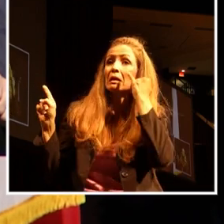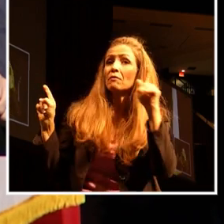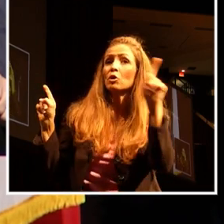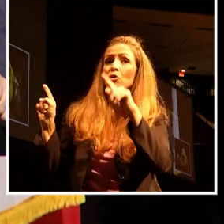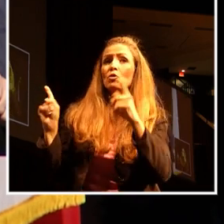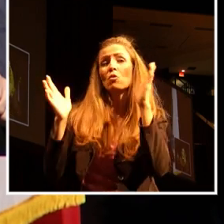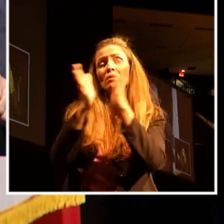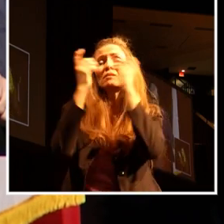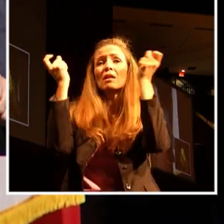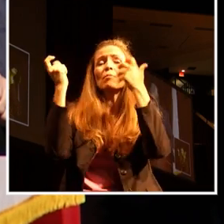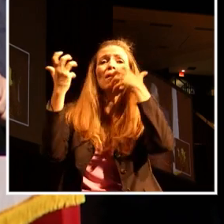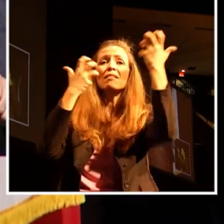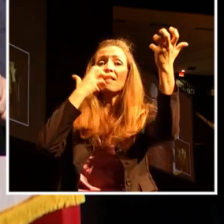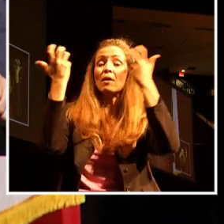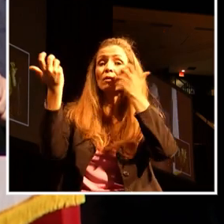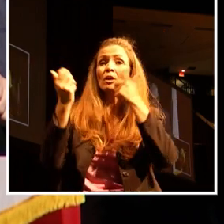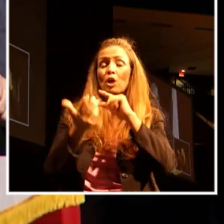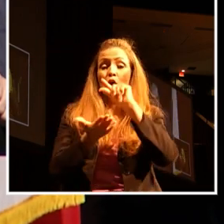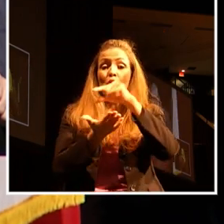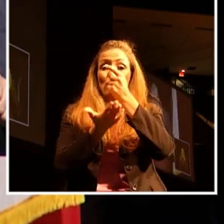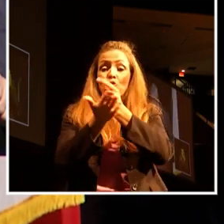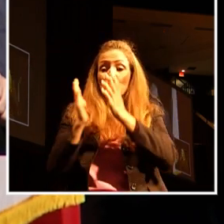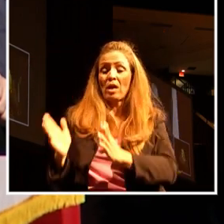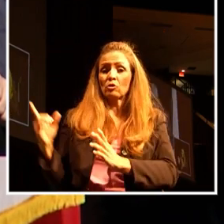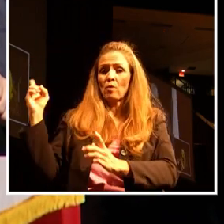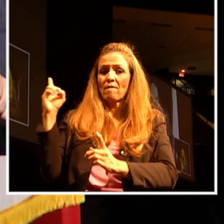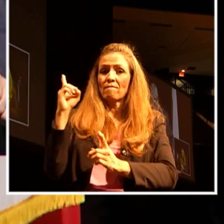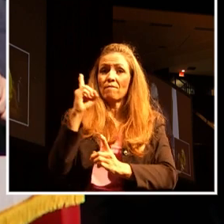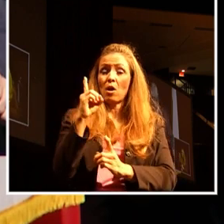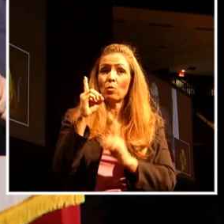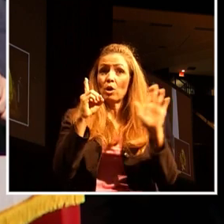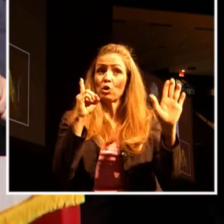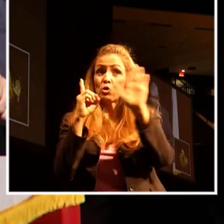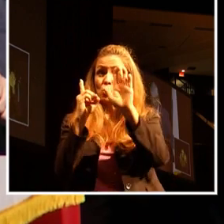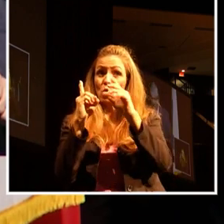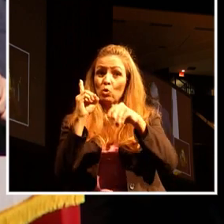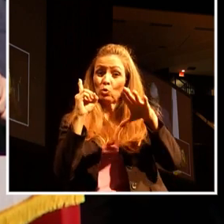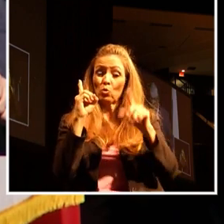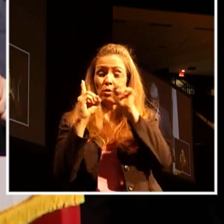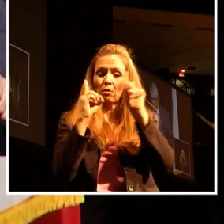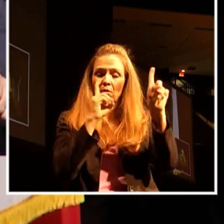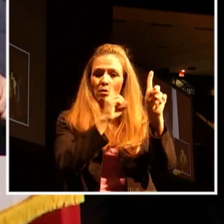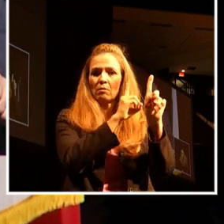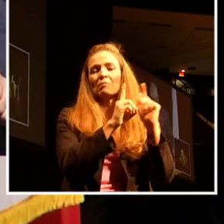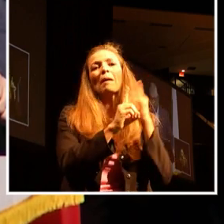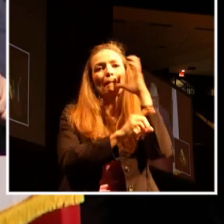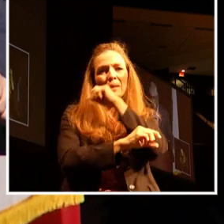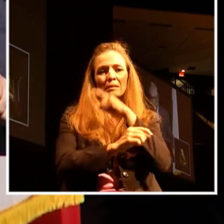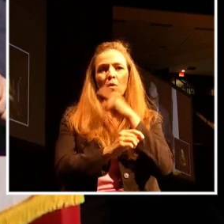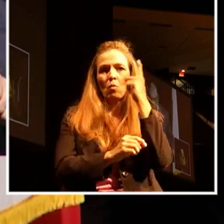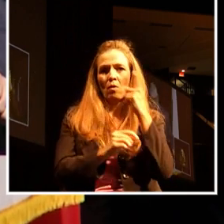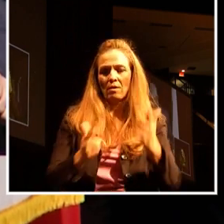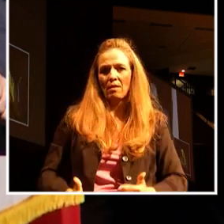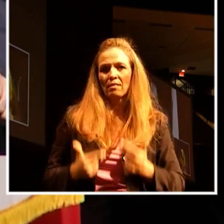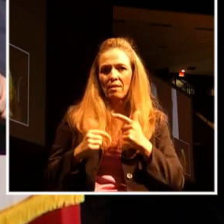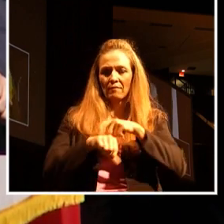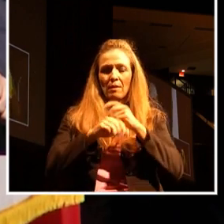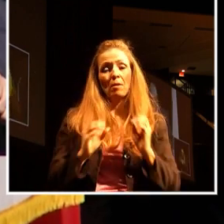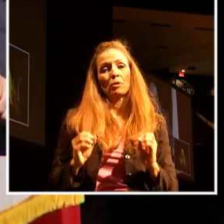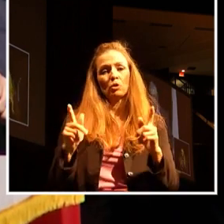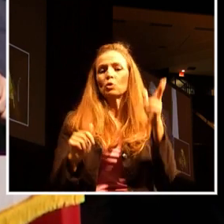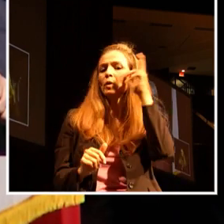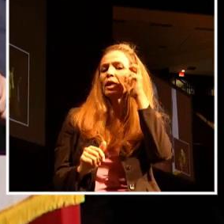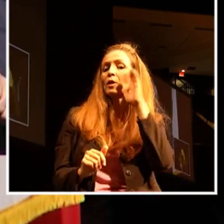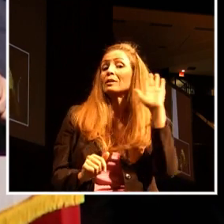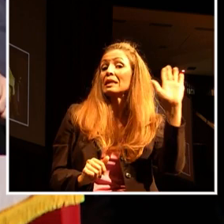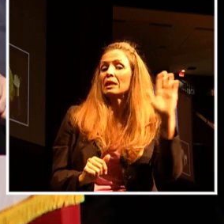celebrating loudly, the graduate following your student may miss this once-in-a-lifetime opportunity to hear his or